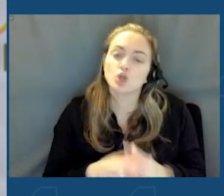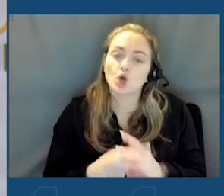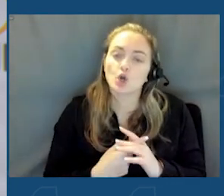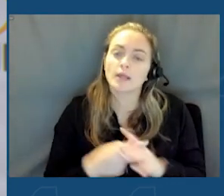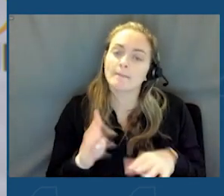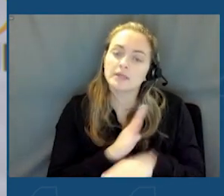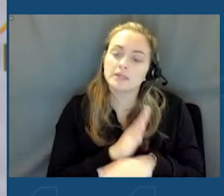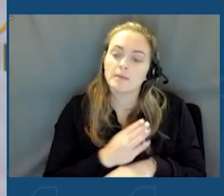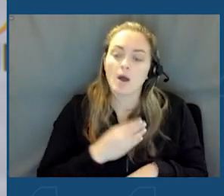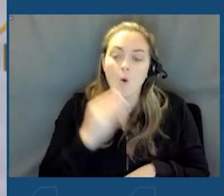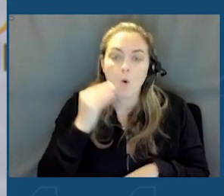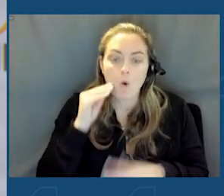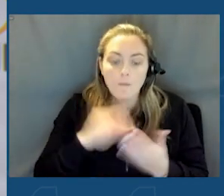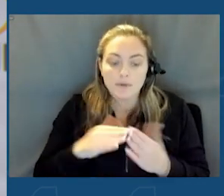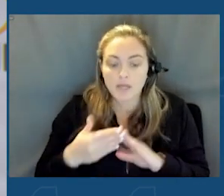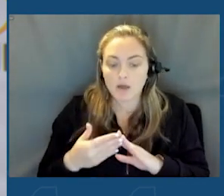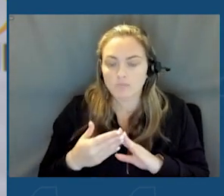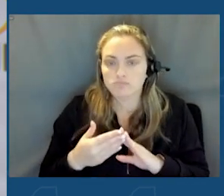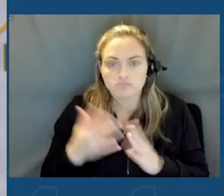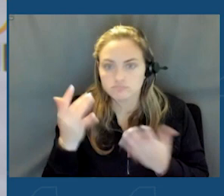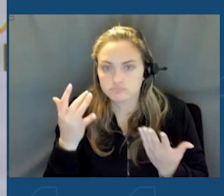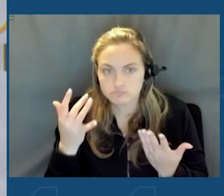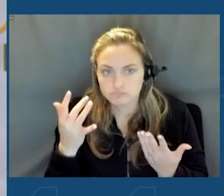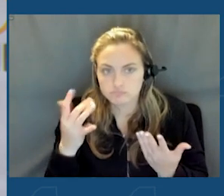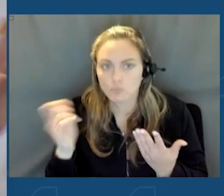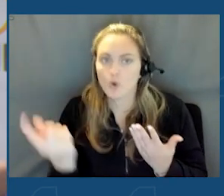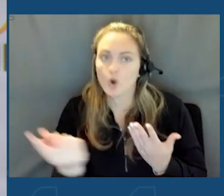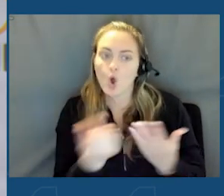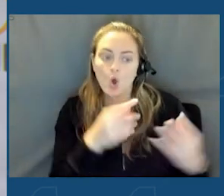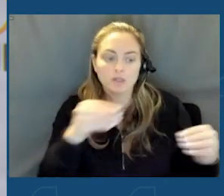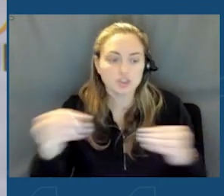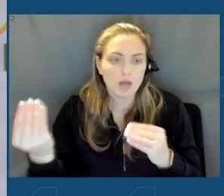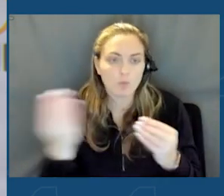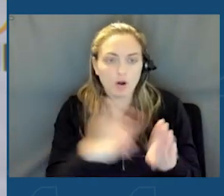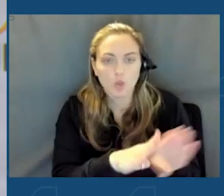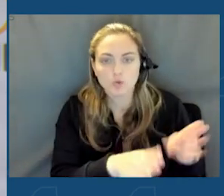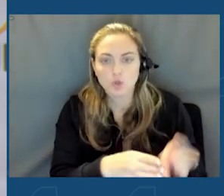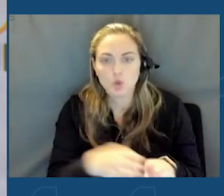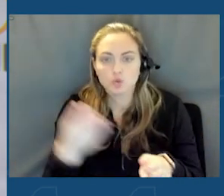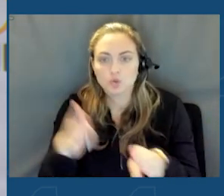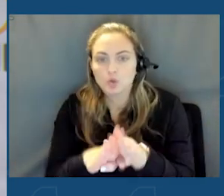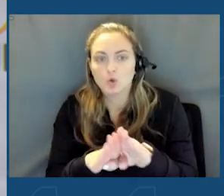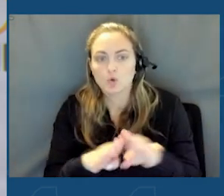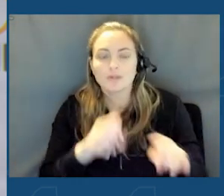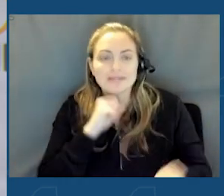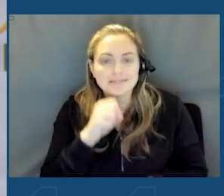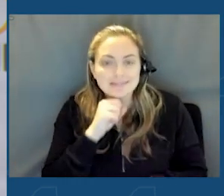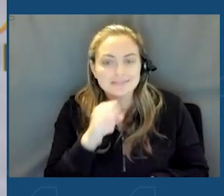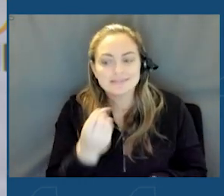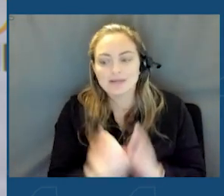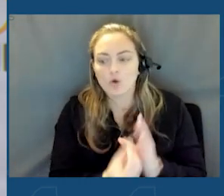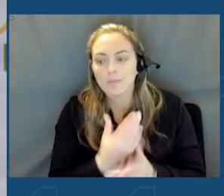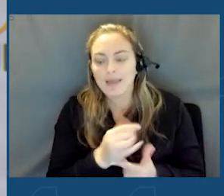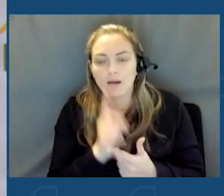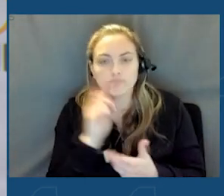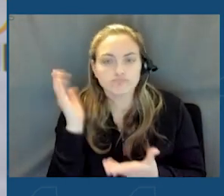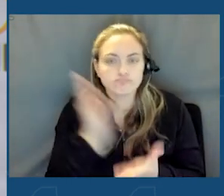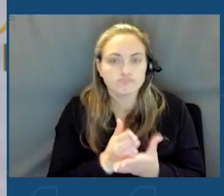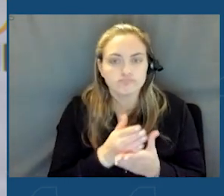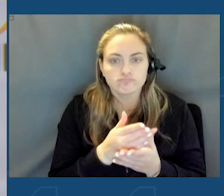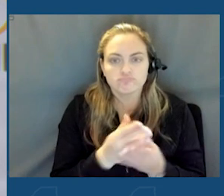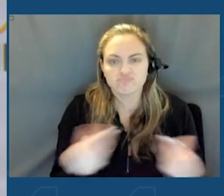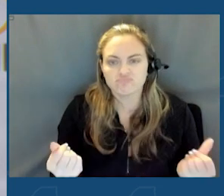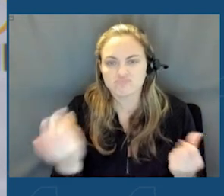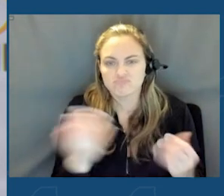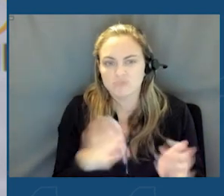hometown, even when all the shops are closing up, they're all boarded up, the steel plant left, the jobs left, the people left. My mother decided right after I got out of law